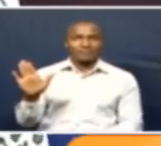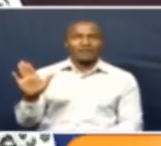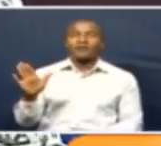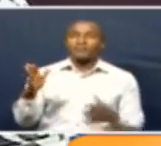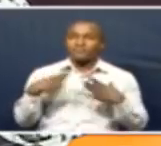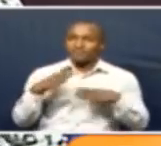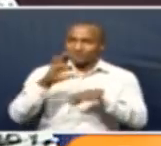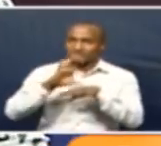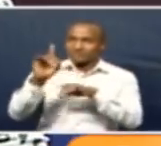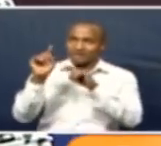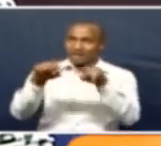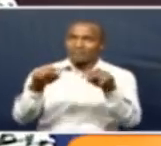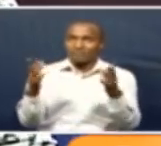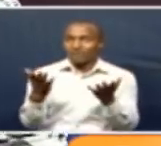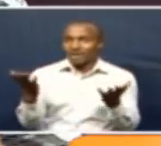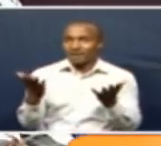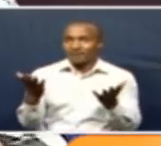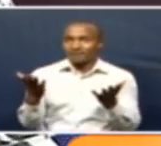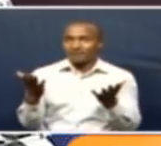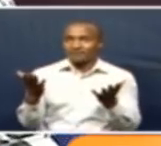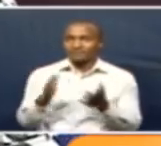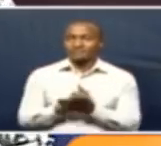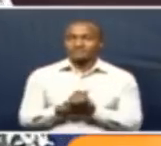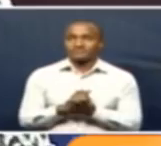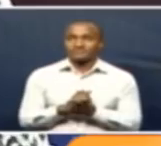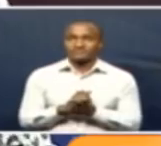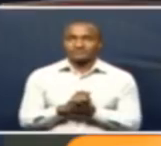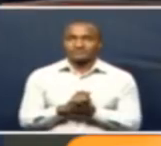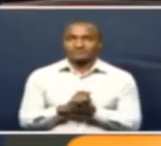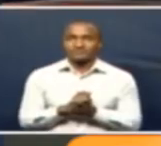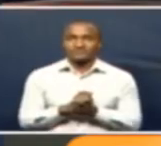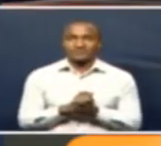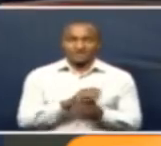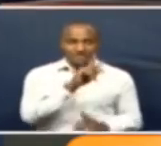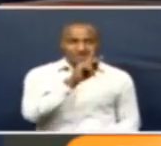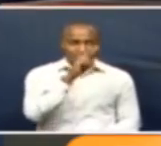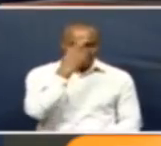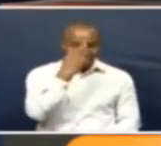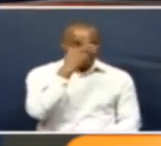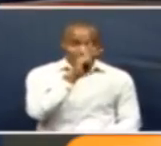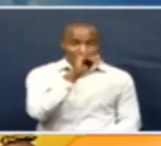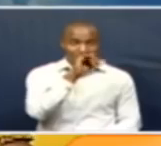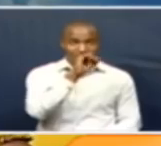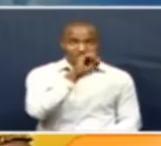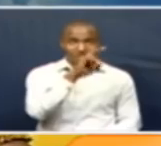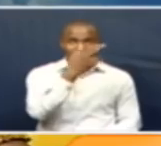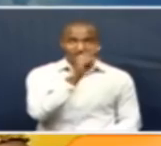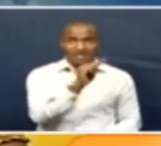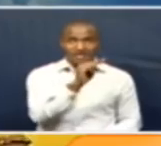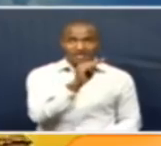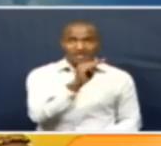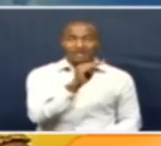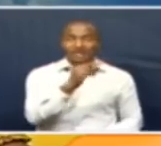pata kanisa yako wapi? Where are you based? Oh, Kesarian. Mm-hmm. When unafika Kesarian, ukifika hapo